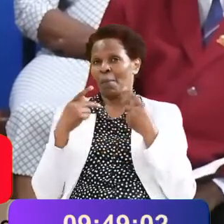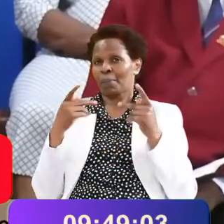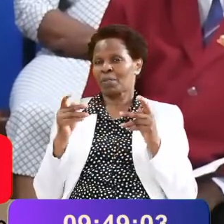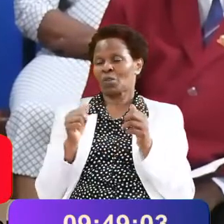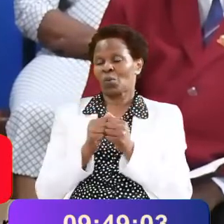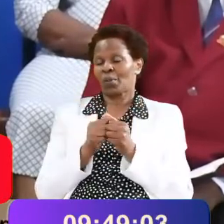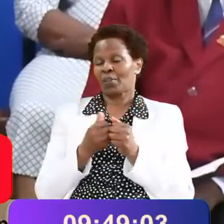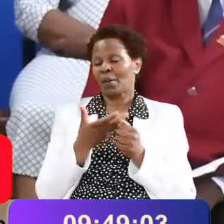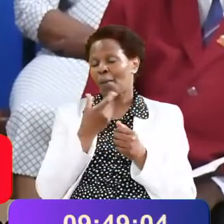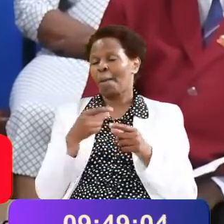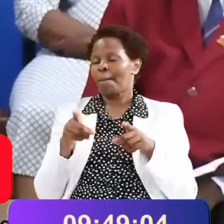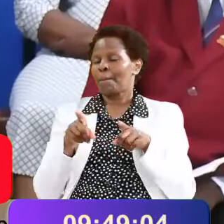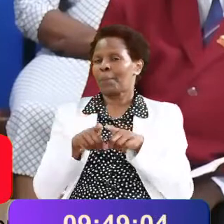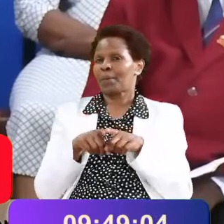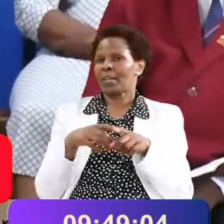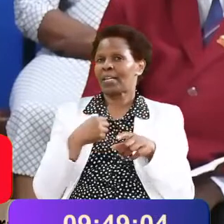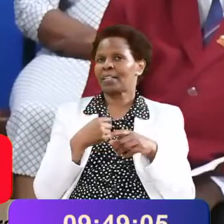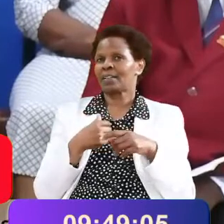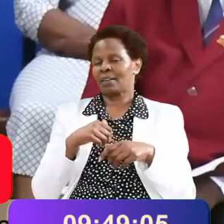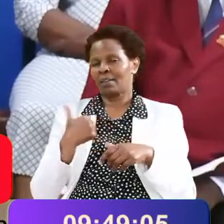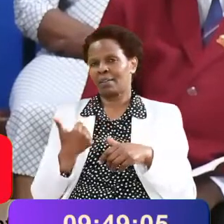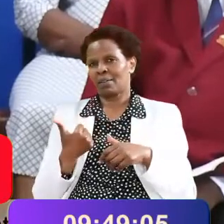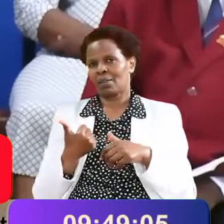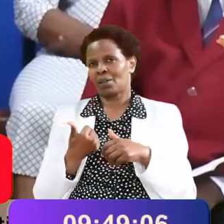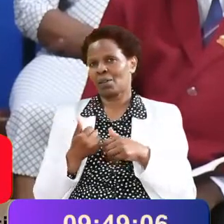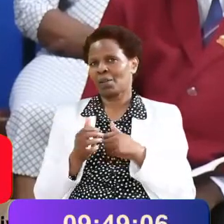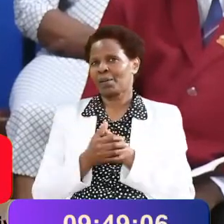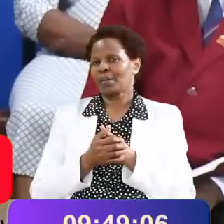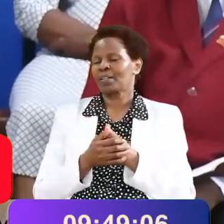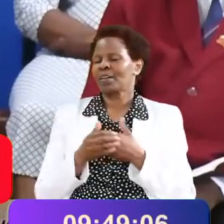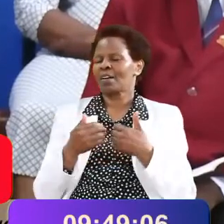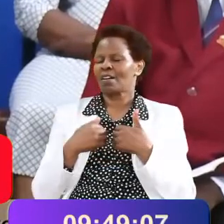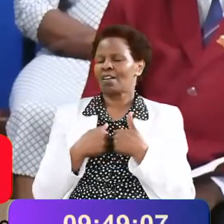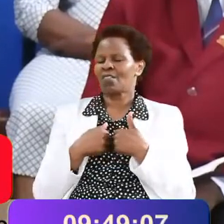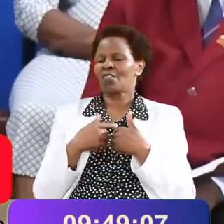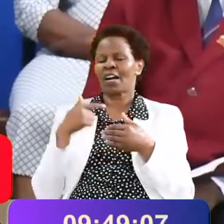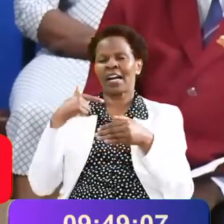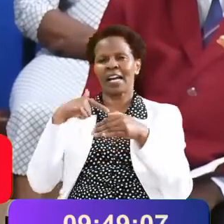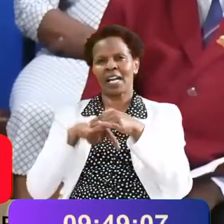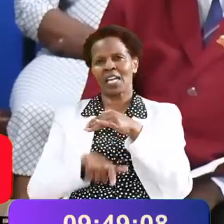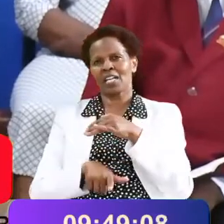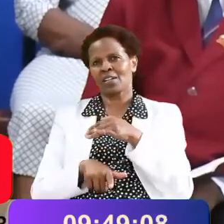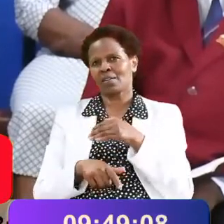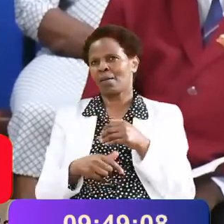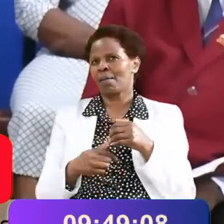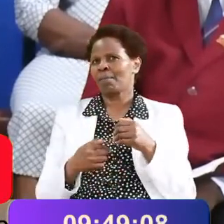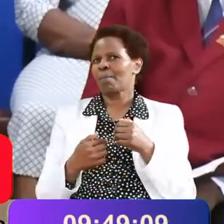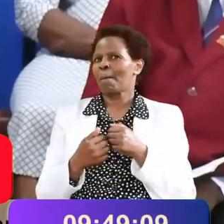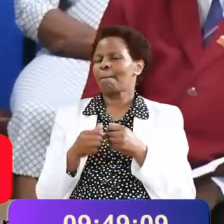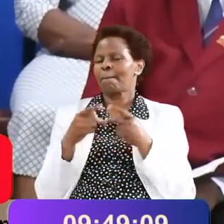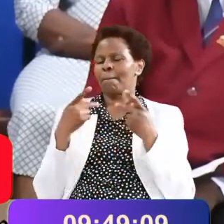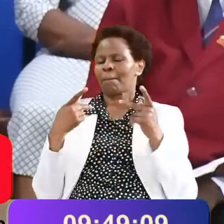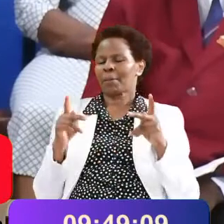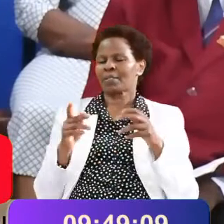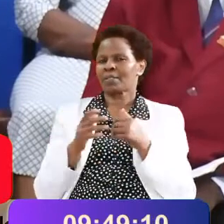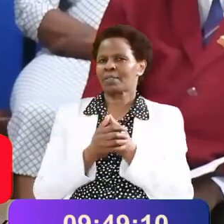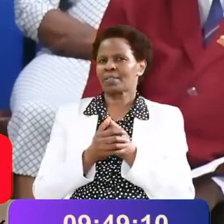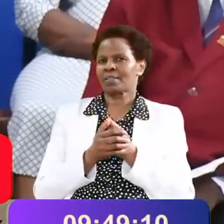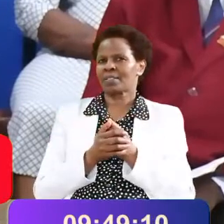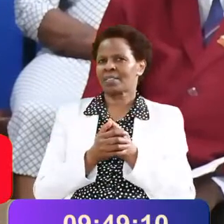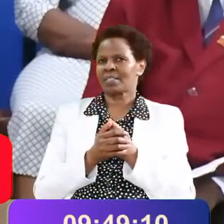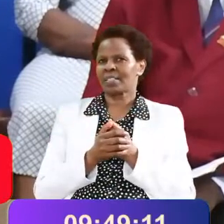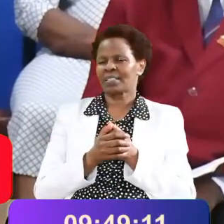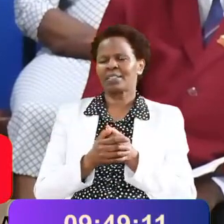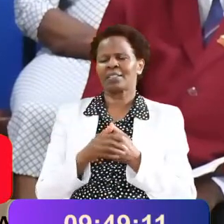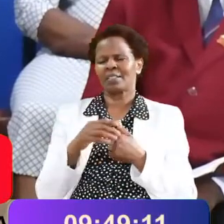with the people. And he had peace, what we would call eternal peace. You can imagine if we revenged, he could have said, now our dad is